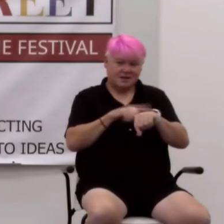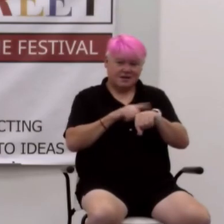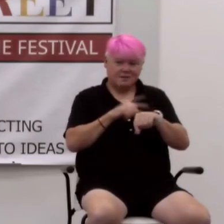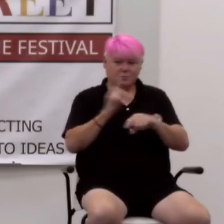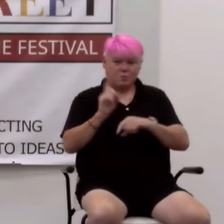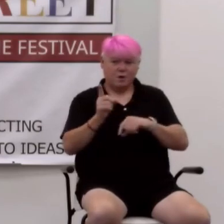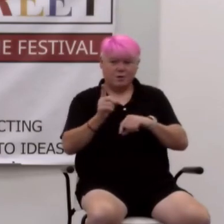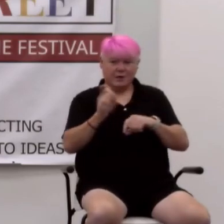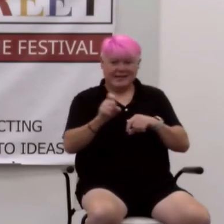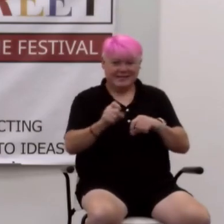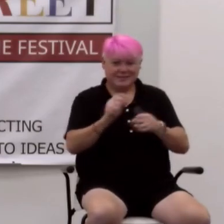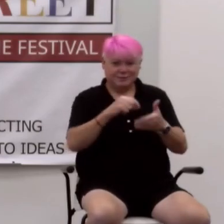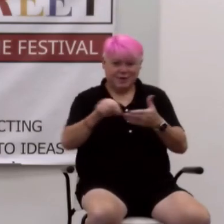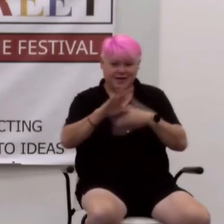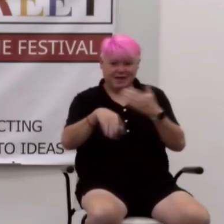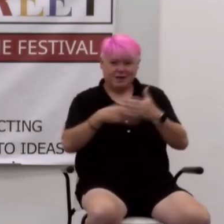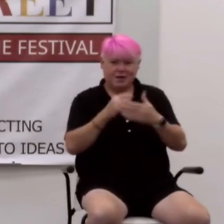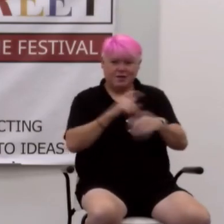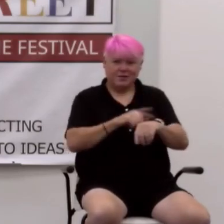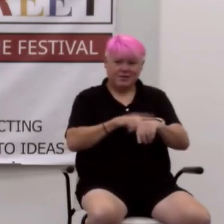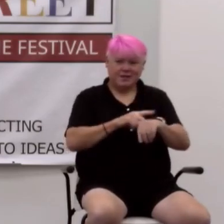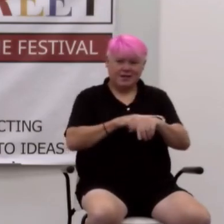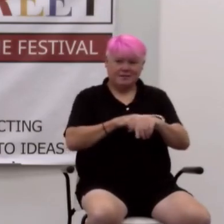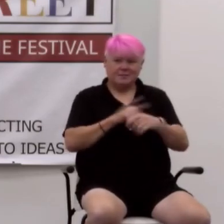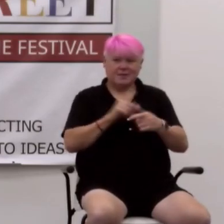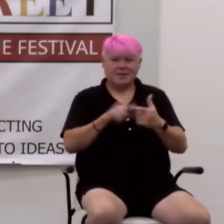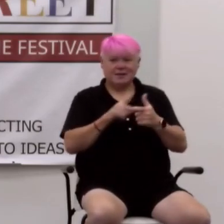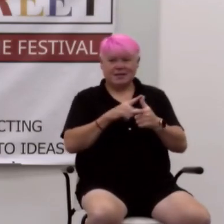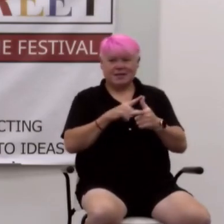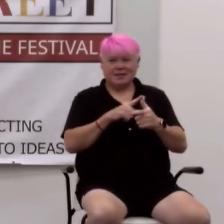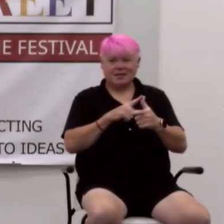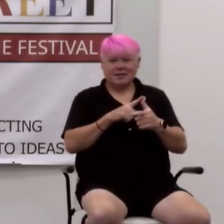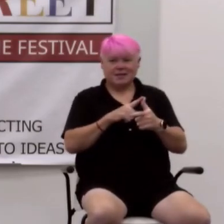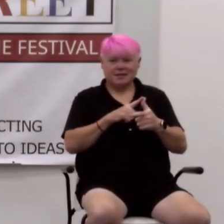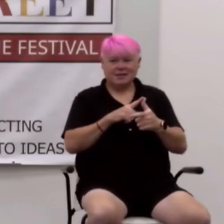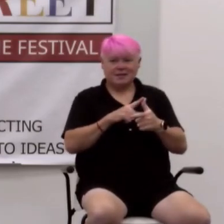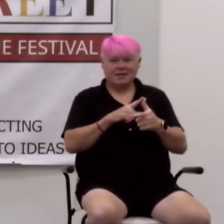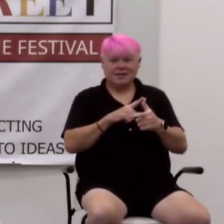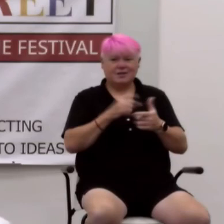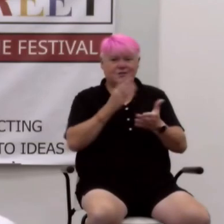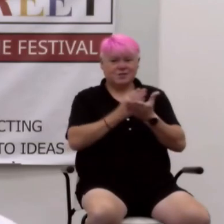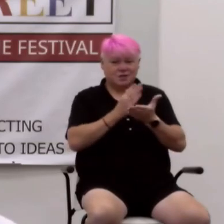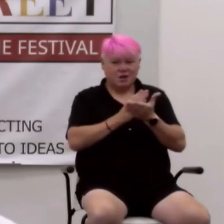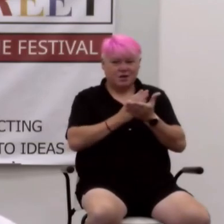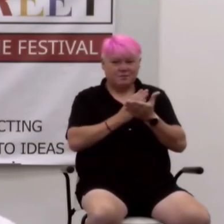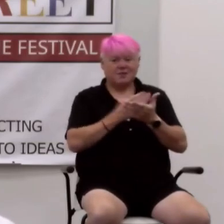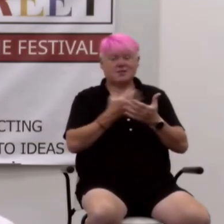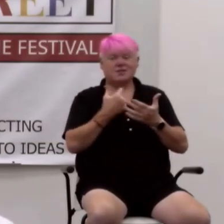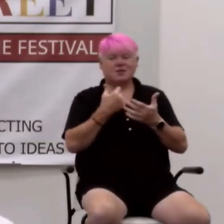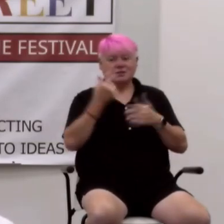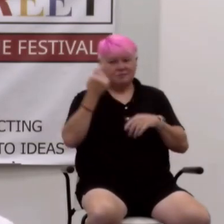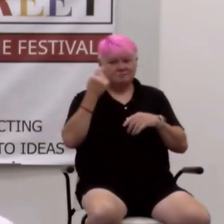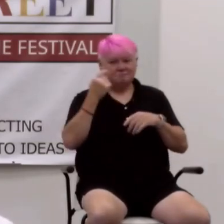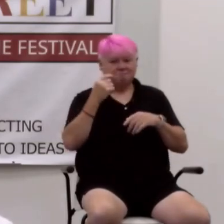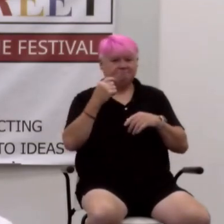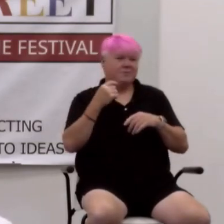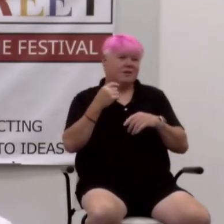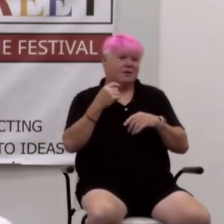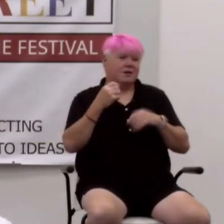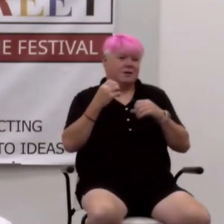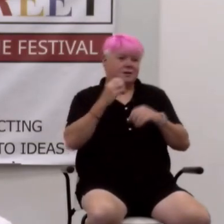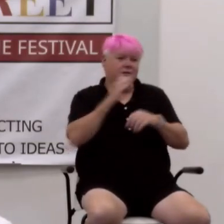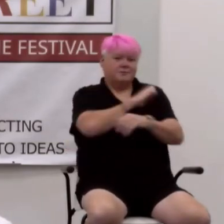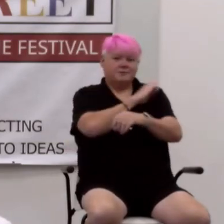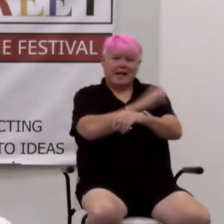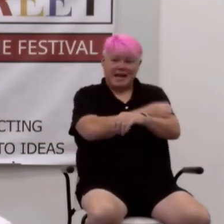all the time and have ideas, and then you run out of mental energy and you have to wait for it to wait